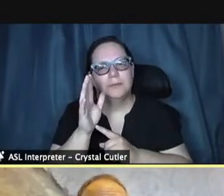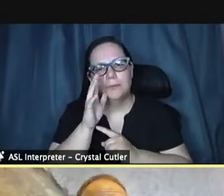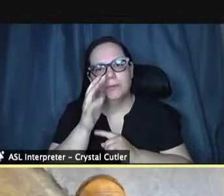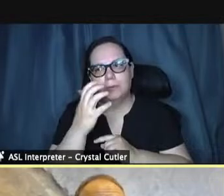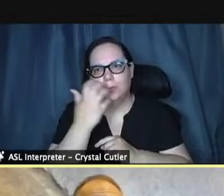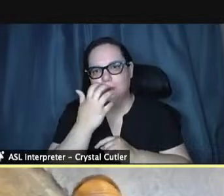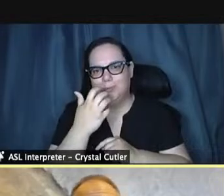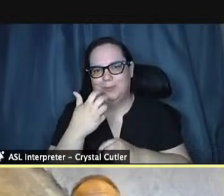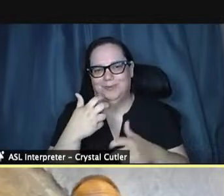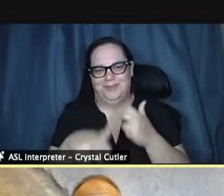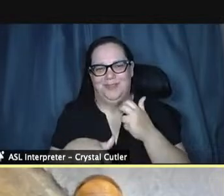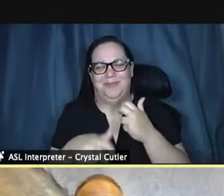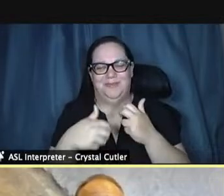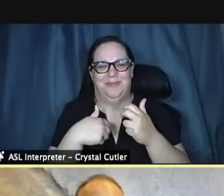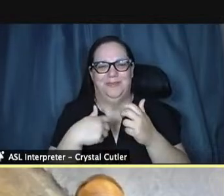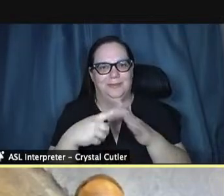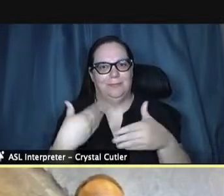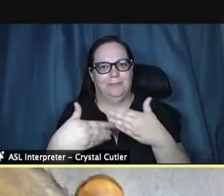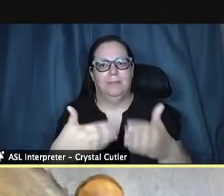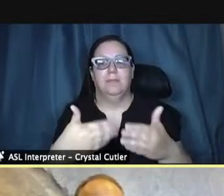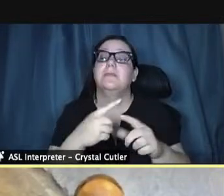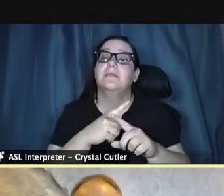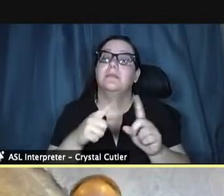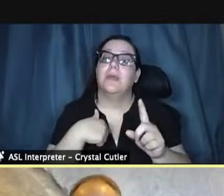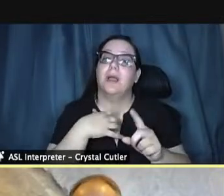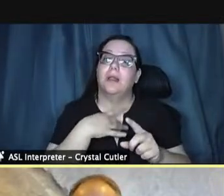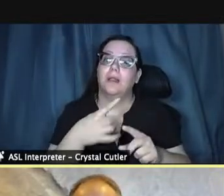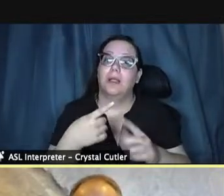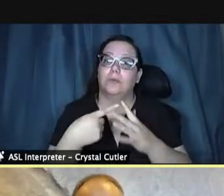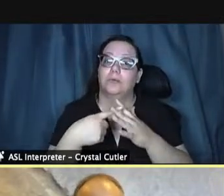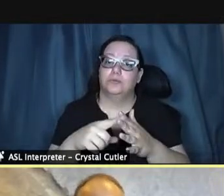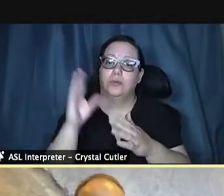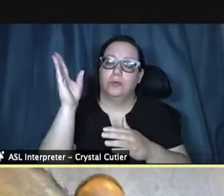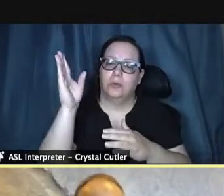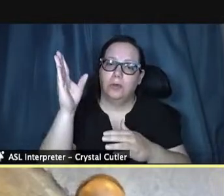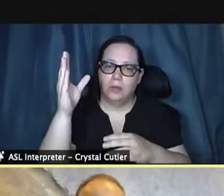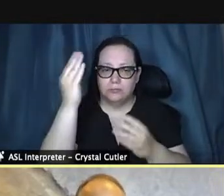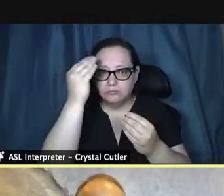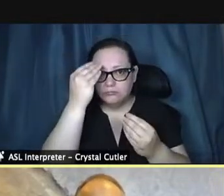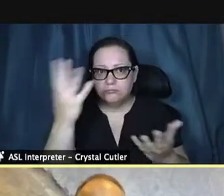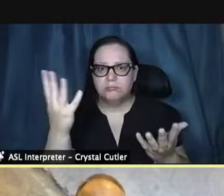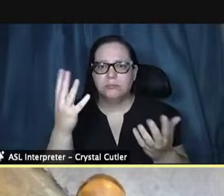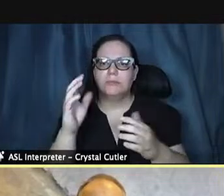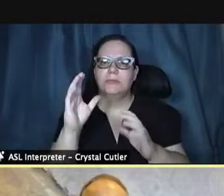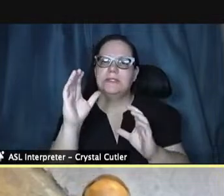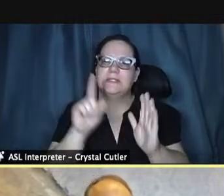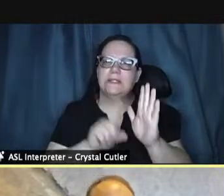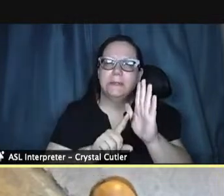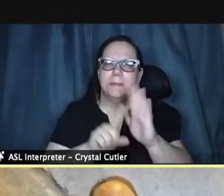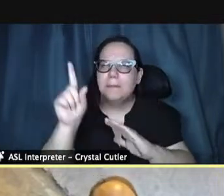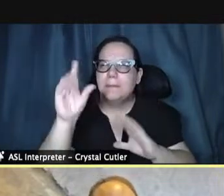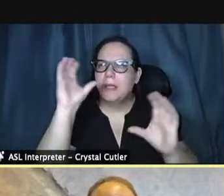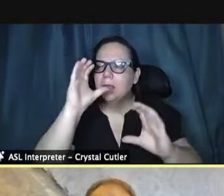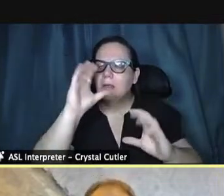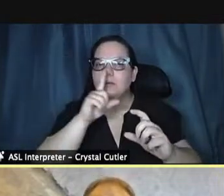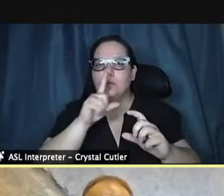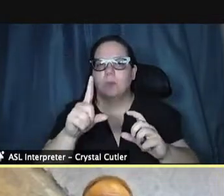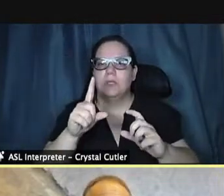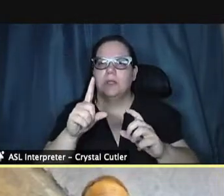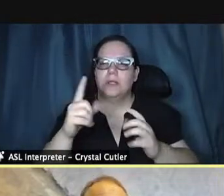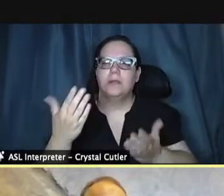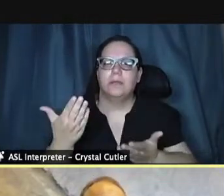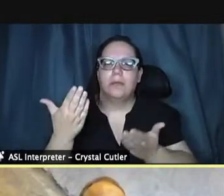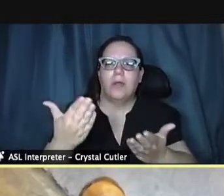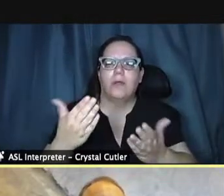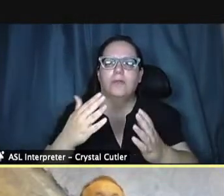going. Now, I always like to start these talks by saying that space exploration offers a unique combination of